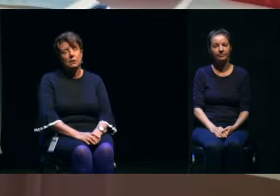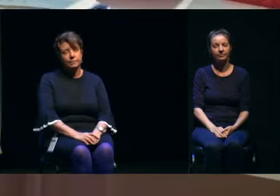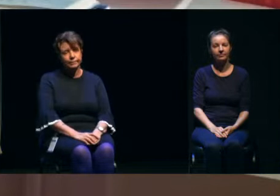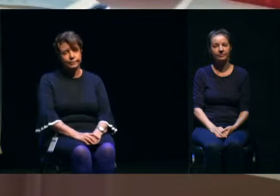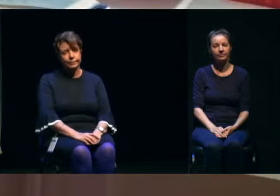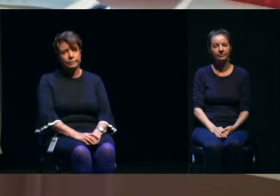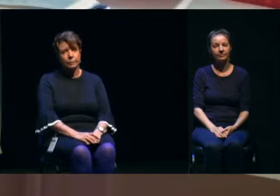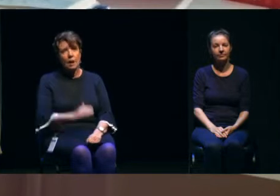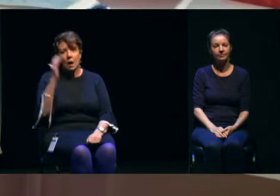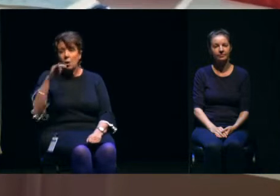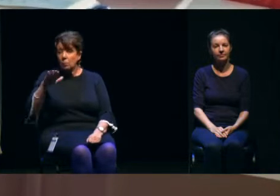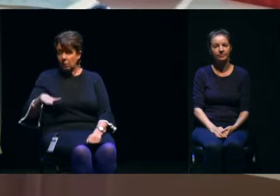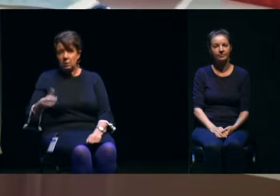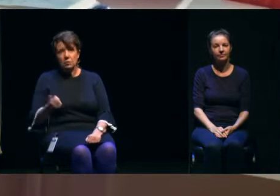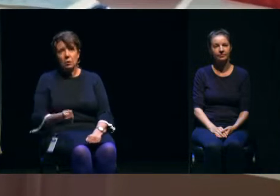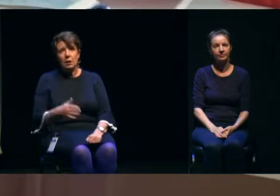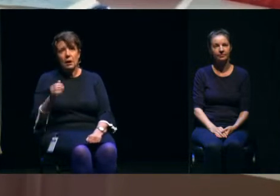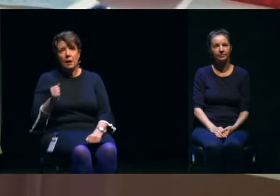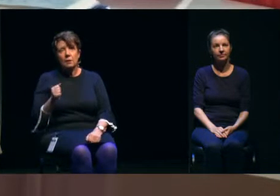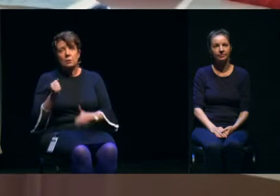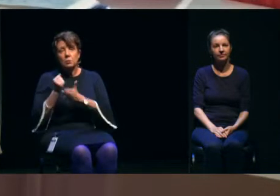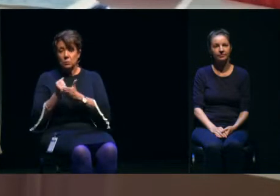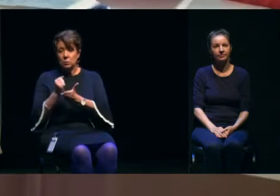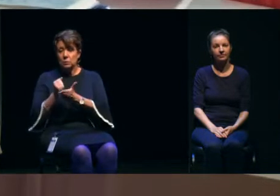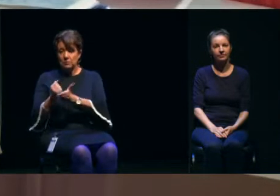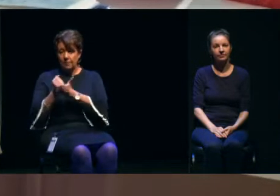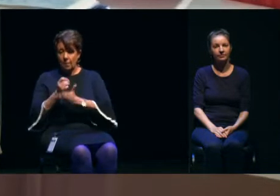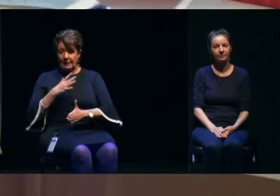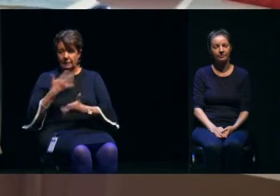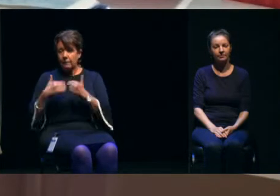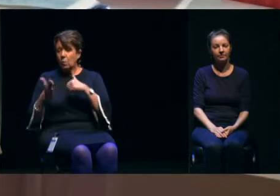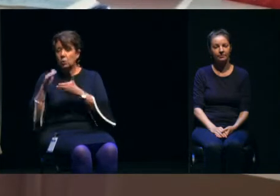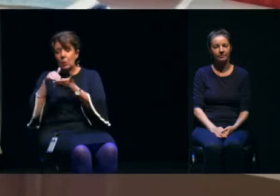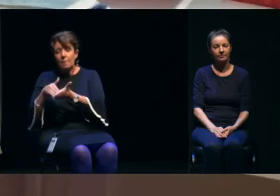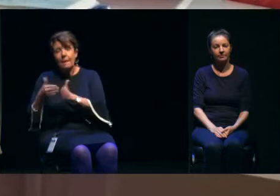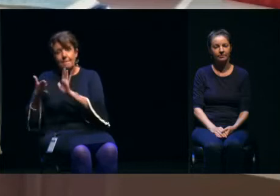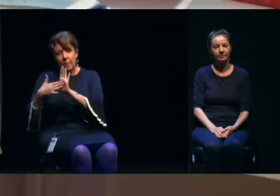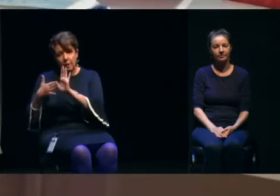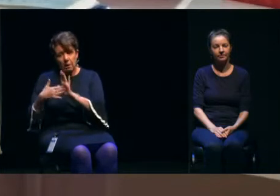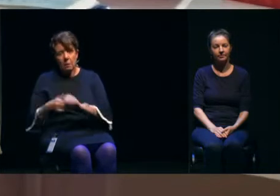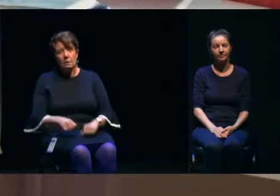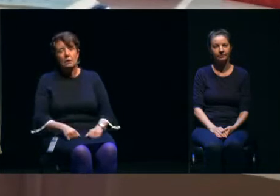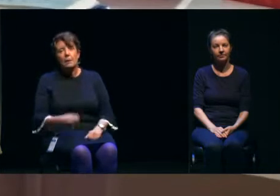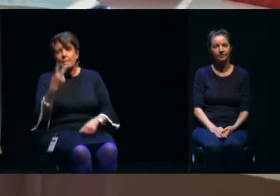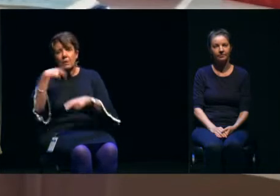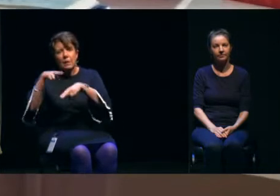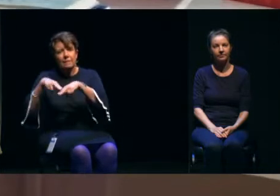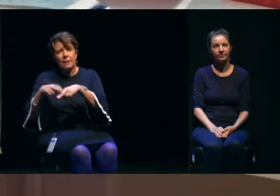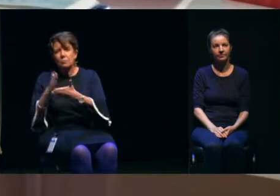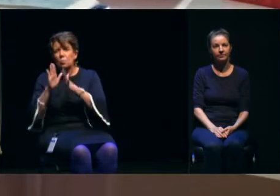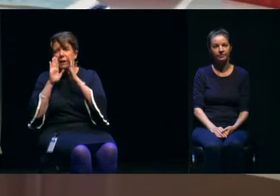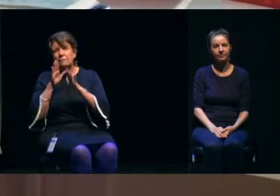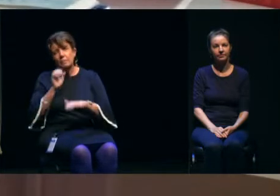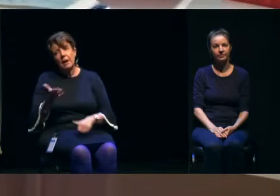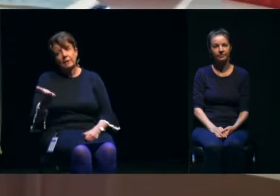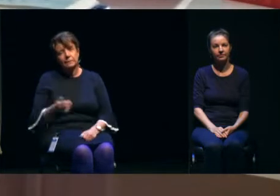very early that I had to support myself if I wanted to help my mother. My grandfather, who was a wonderful man, by